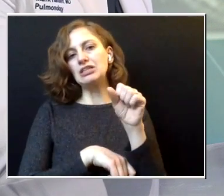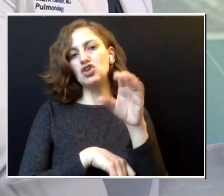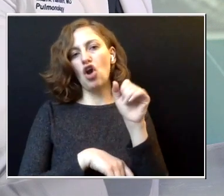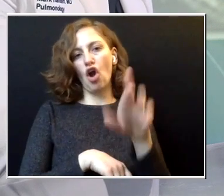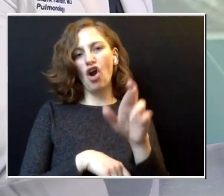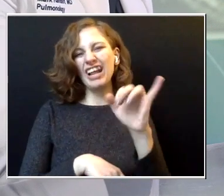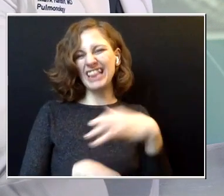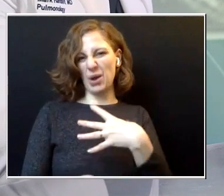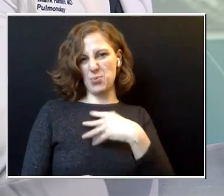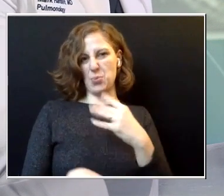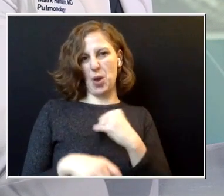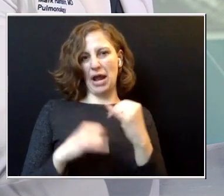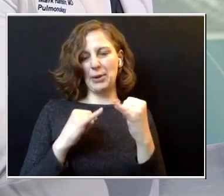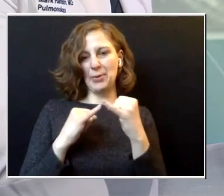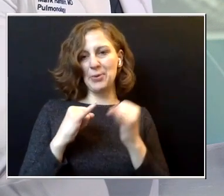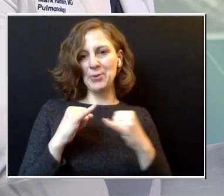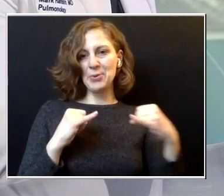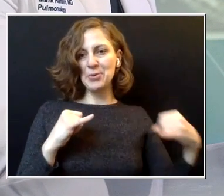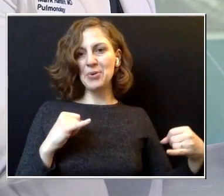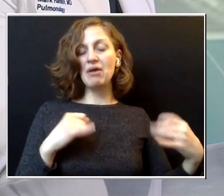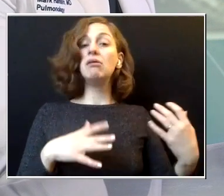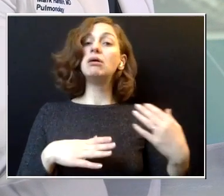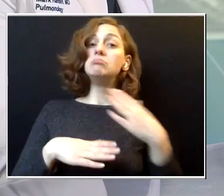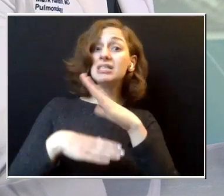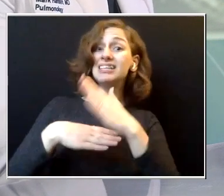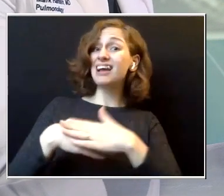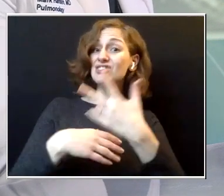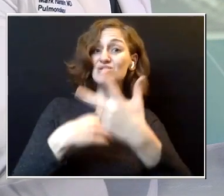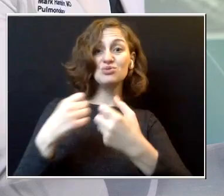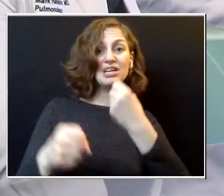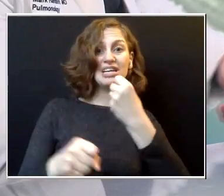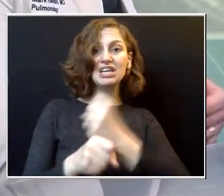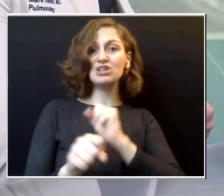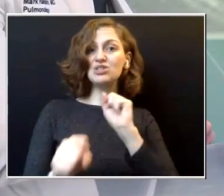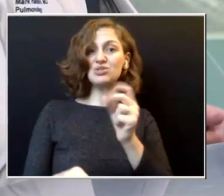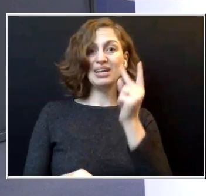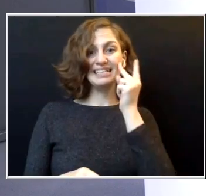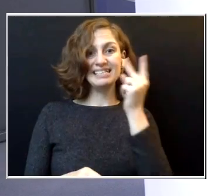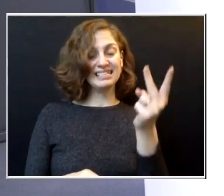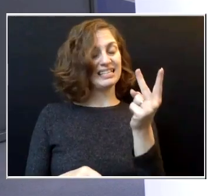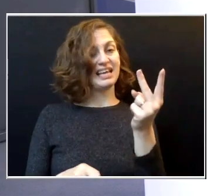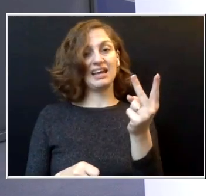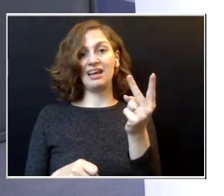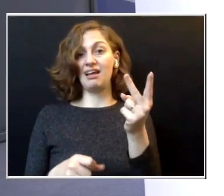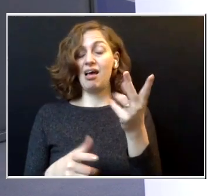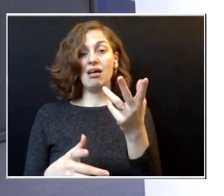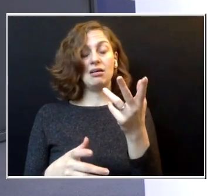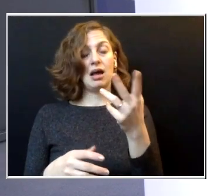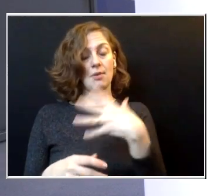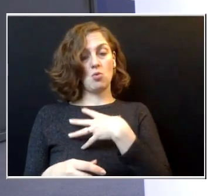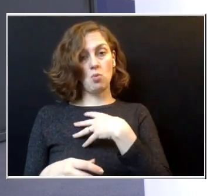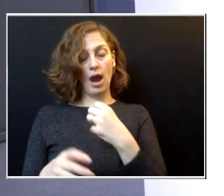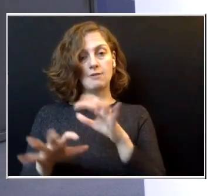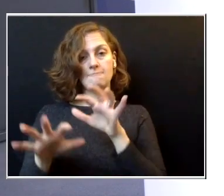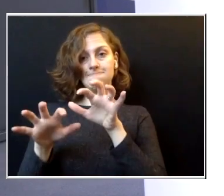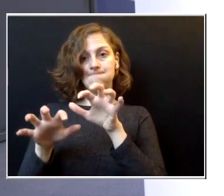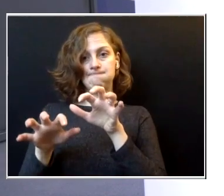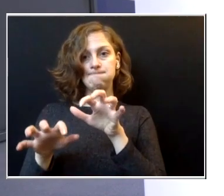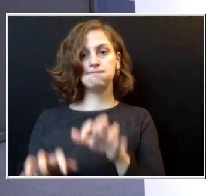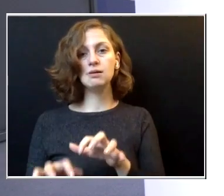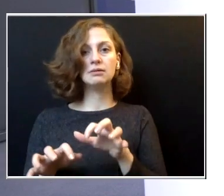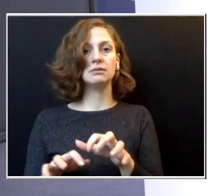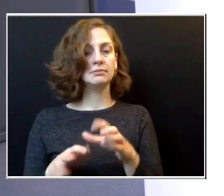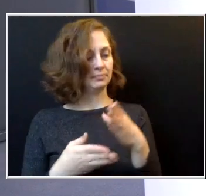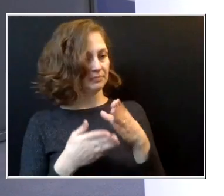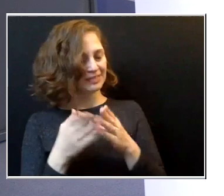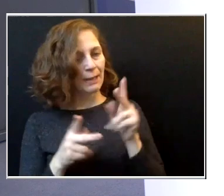3 years, it's just progressing, and you're just replacing that lung tissue with scar. I know people talk about that as honeycombing, and it does look like